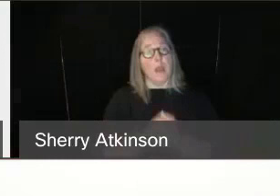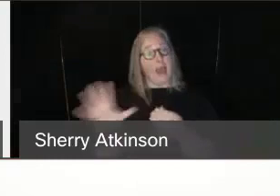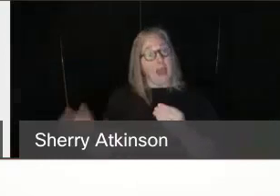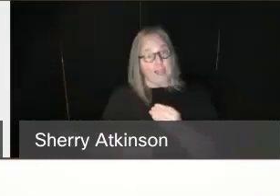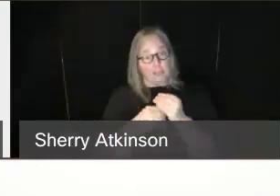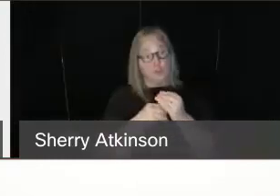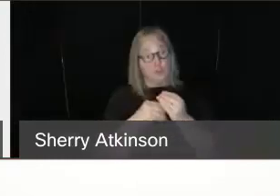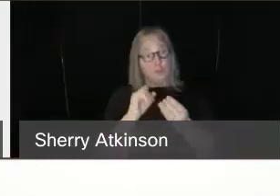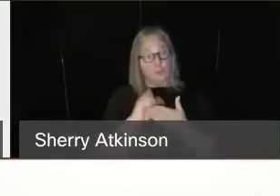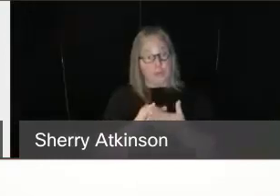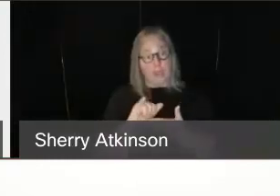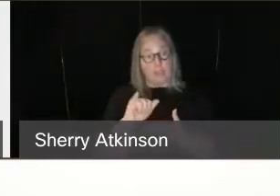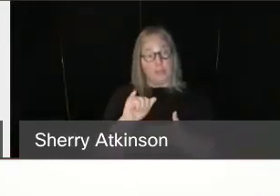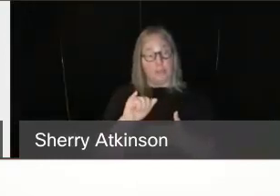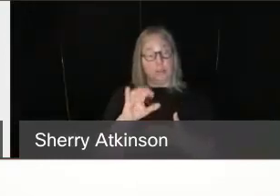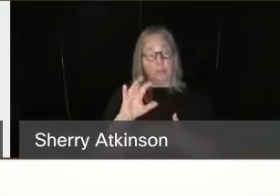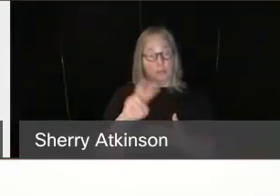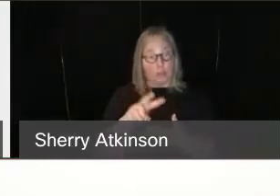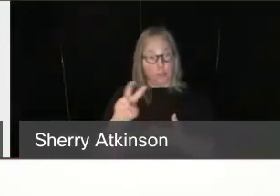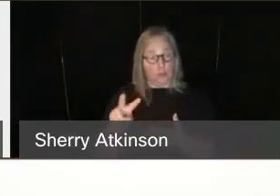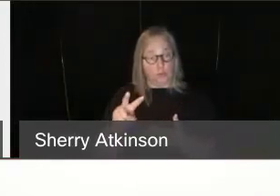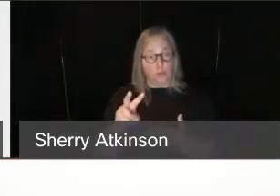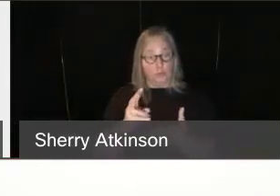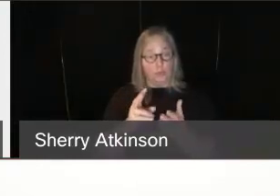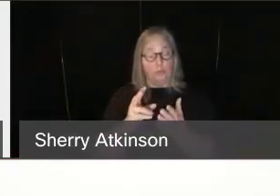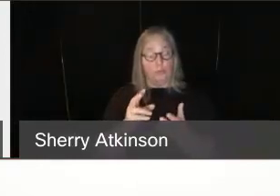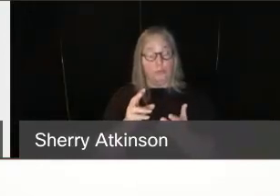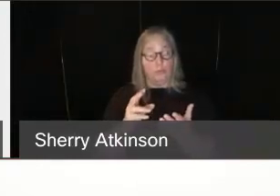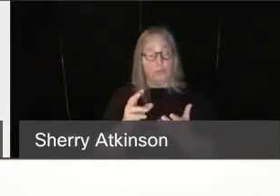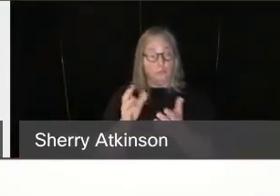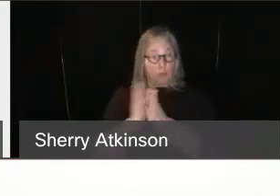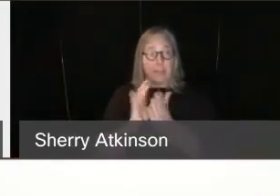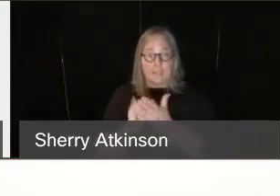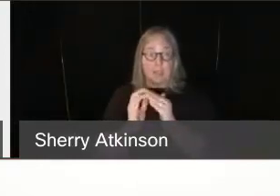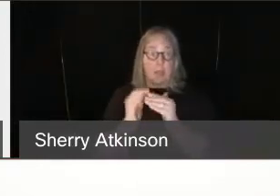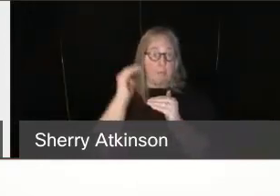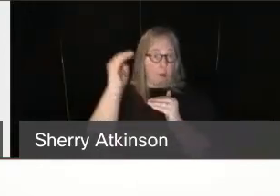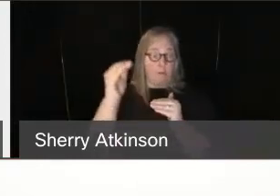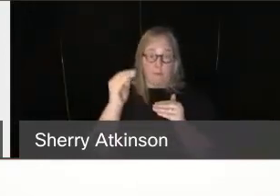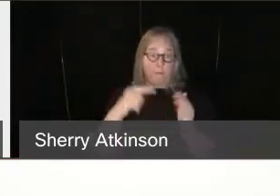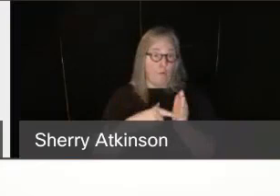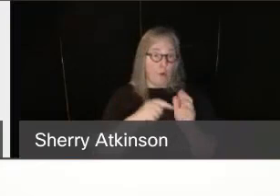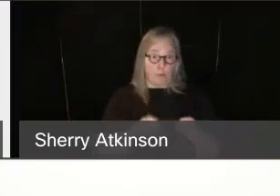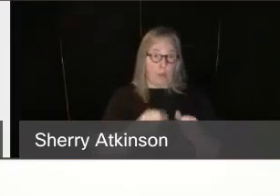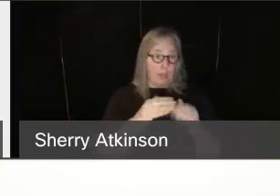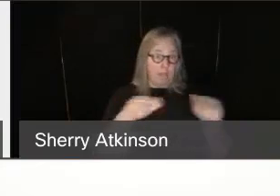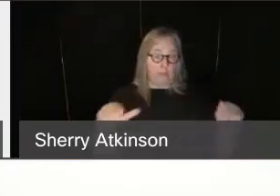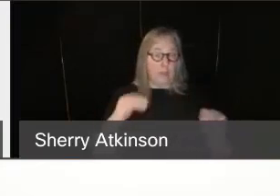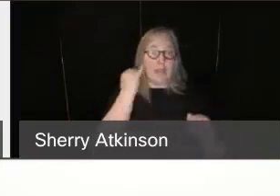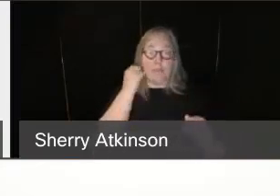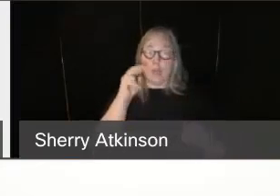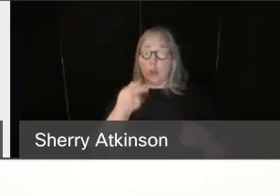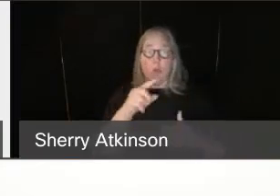22 requests that's above an affordable level, if we look at what's included